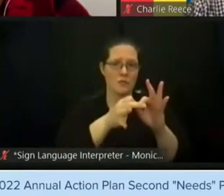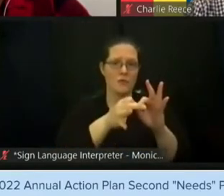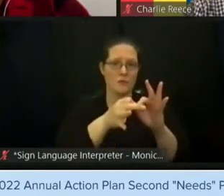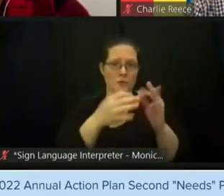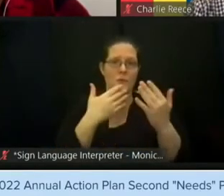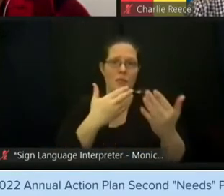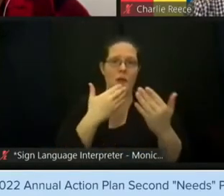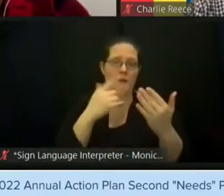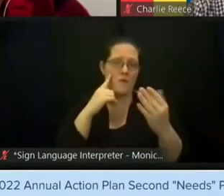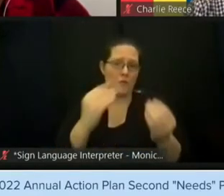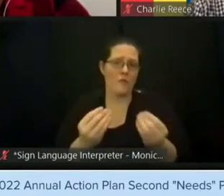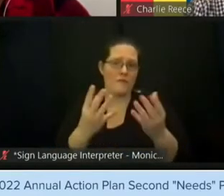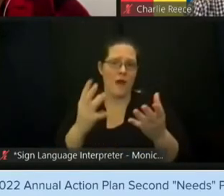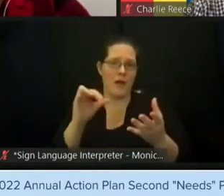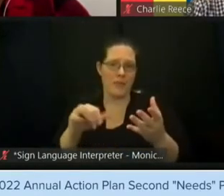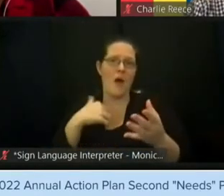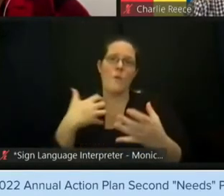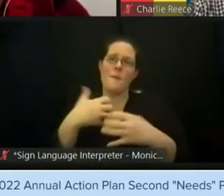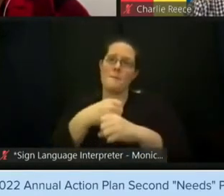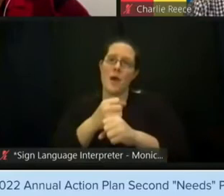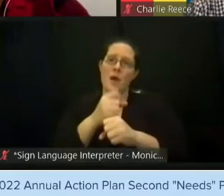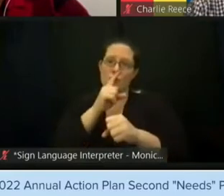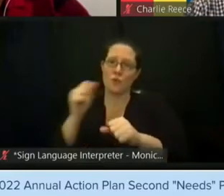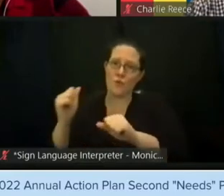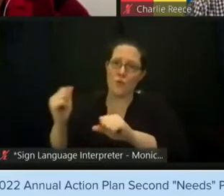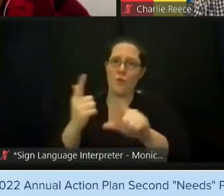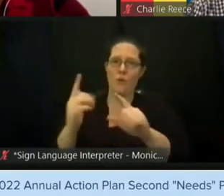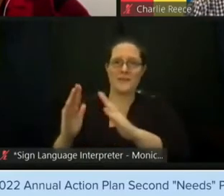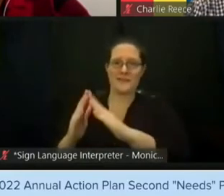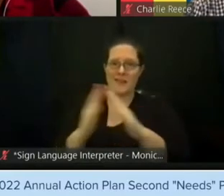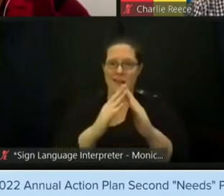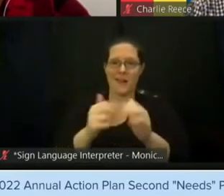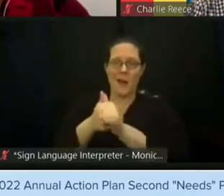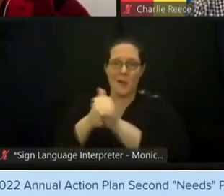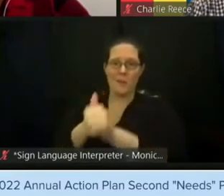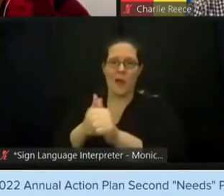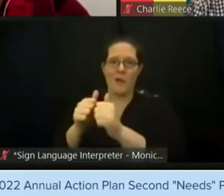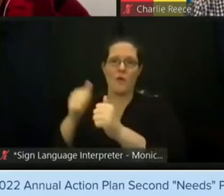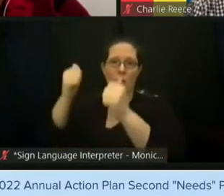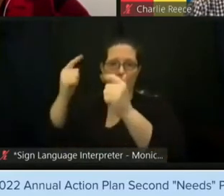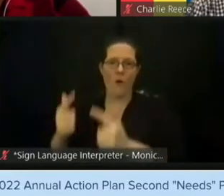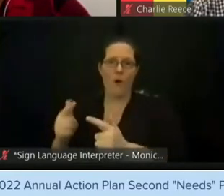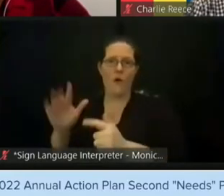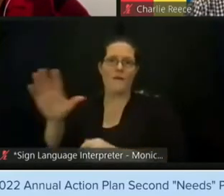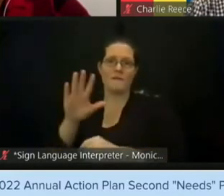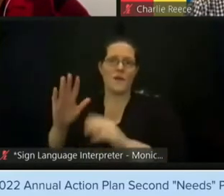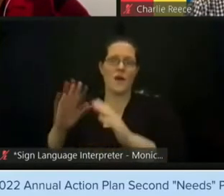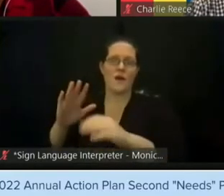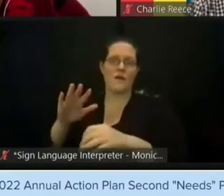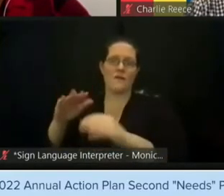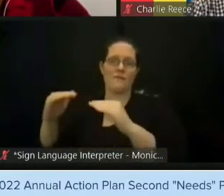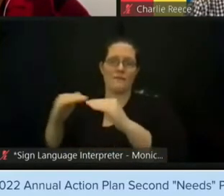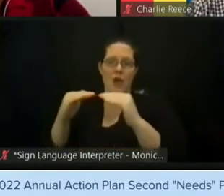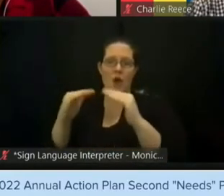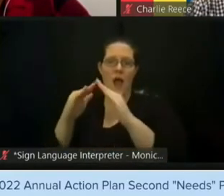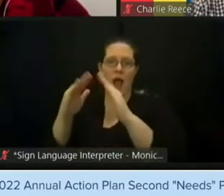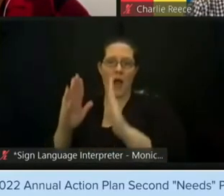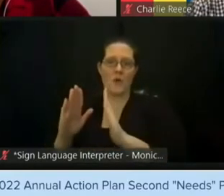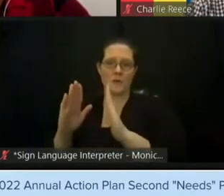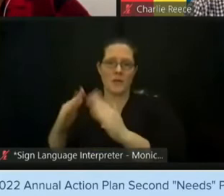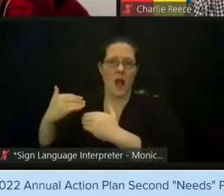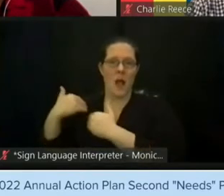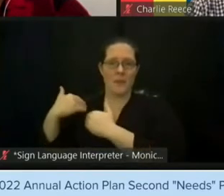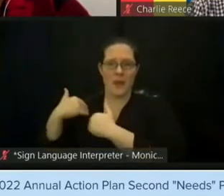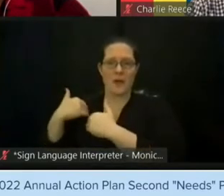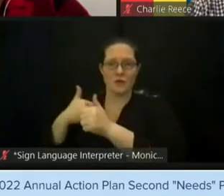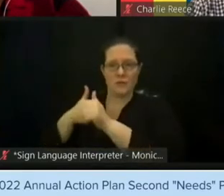interpreter. I do want to make sure that the city is compliant with all of its fair housing obligations under these